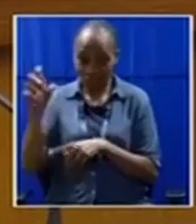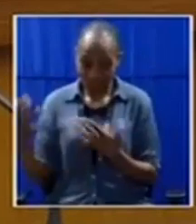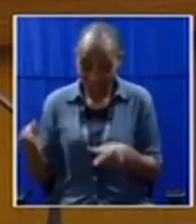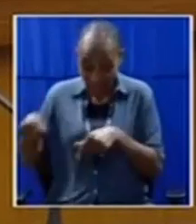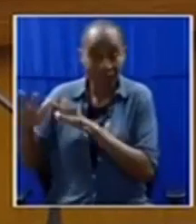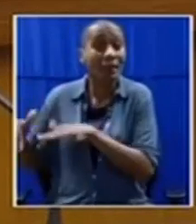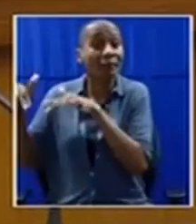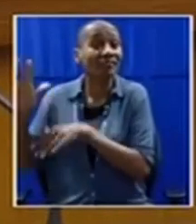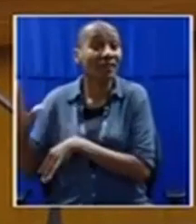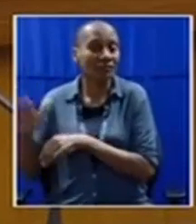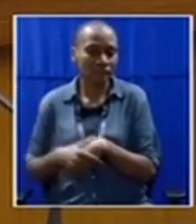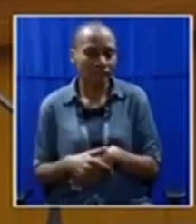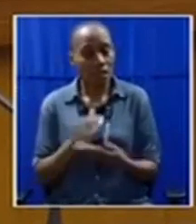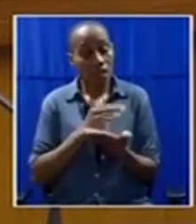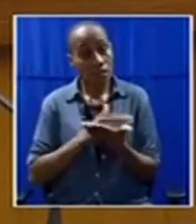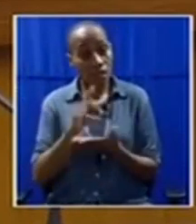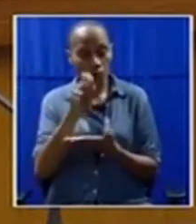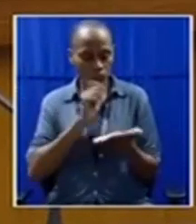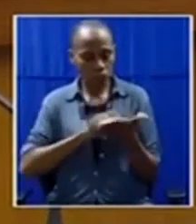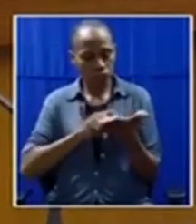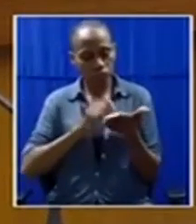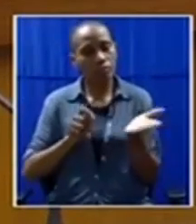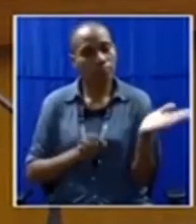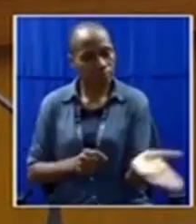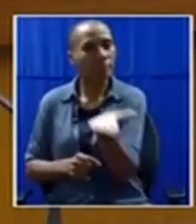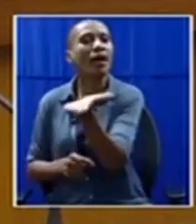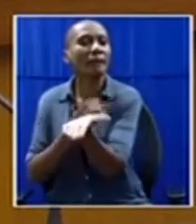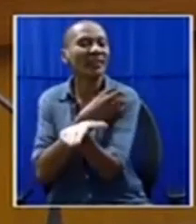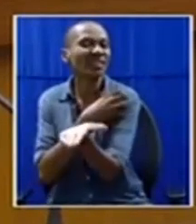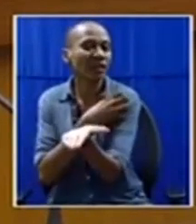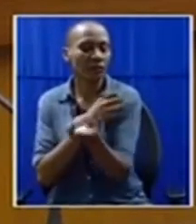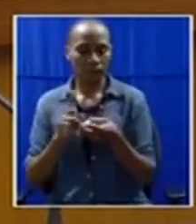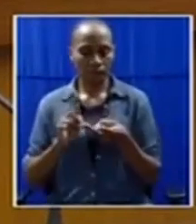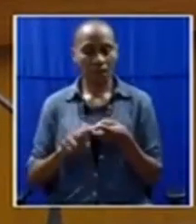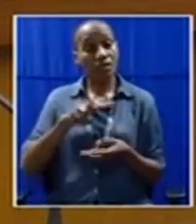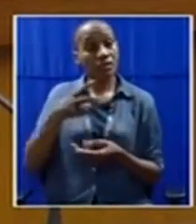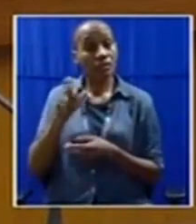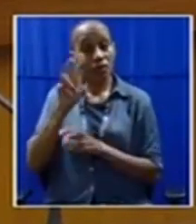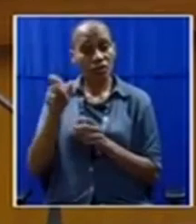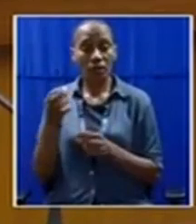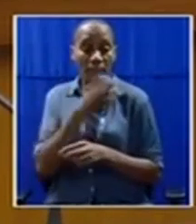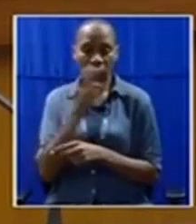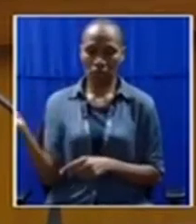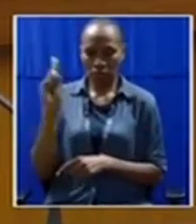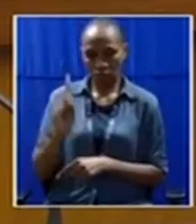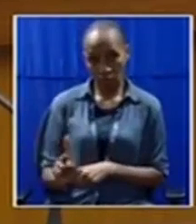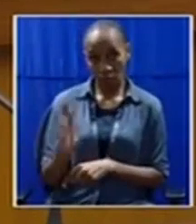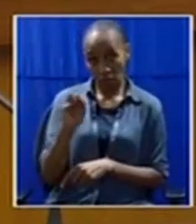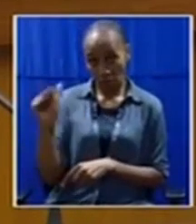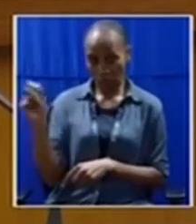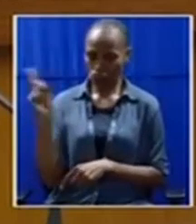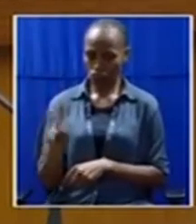Some of them were written, others were questions which were posed right here in this